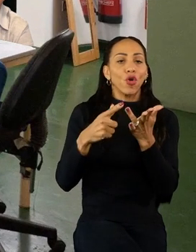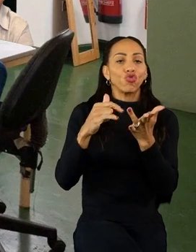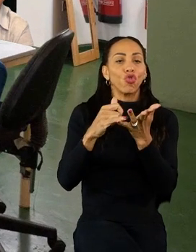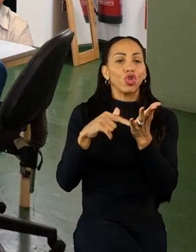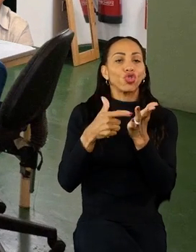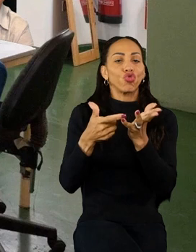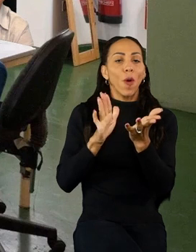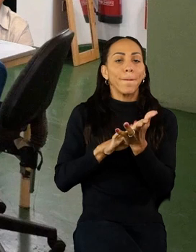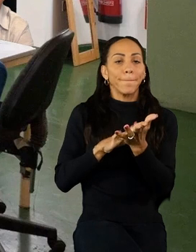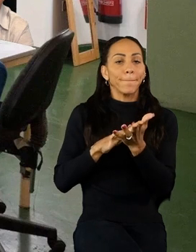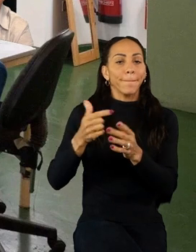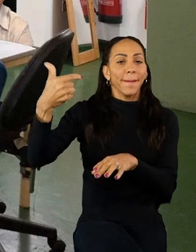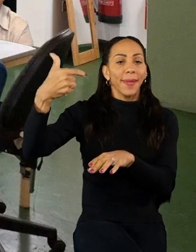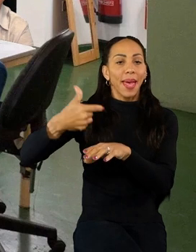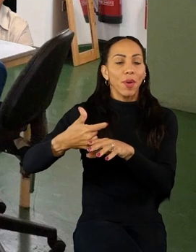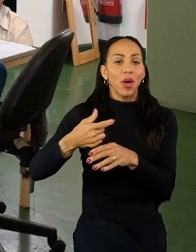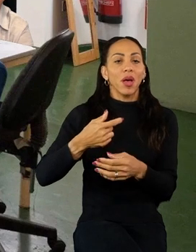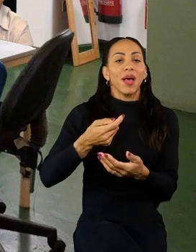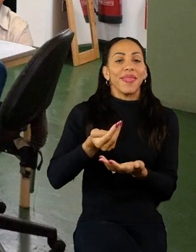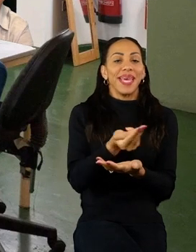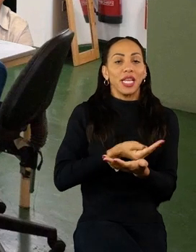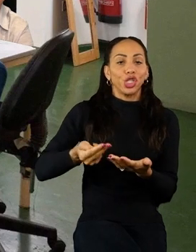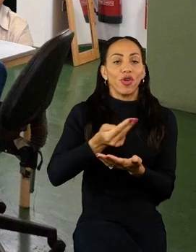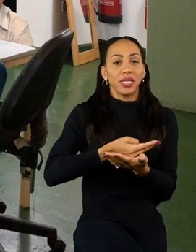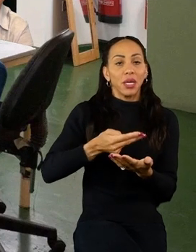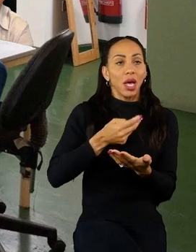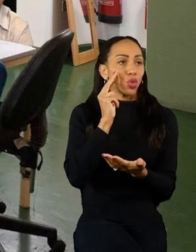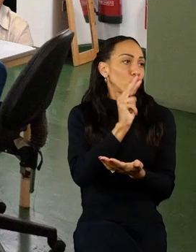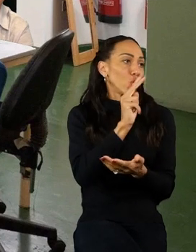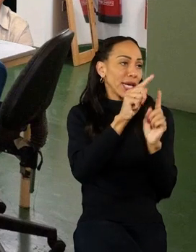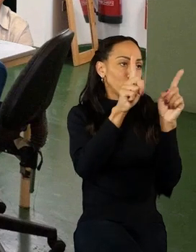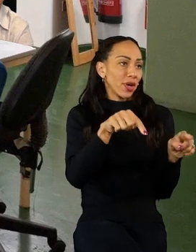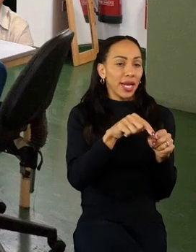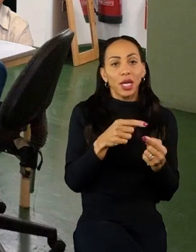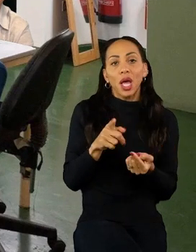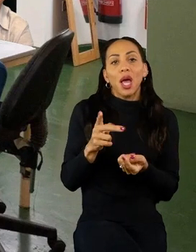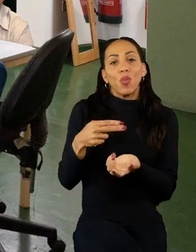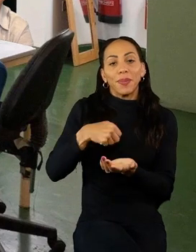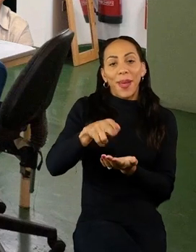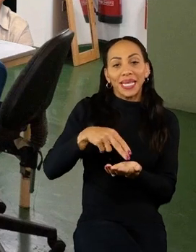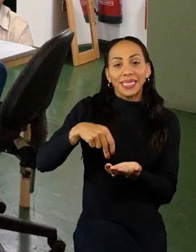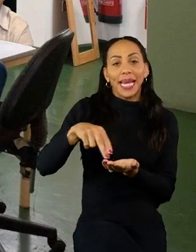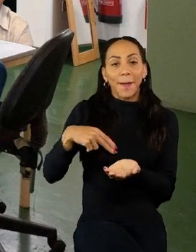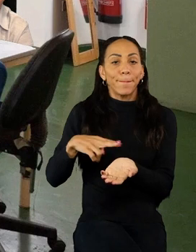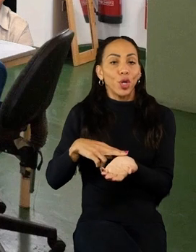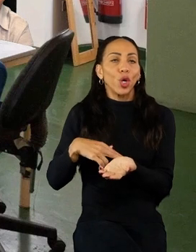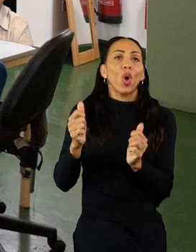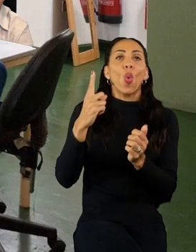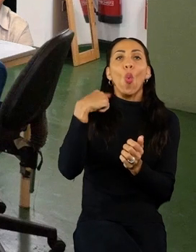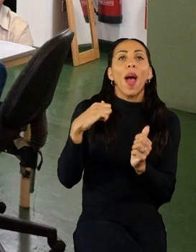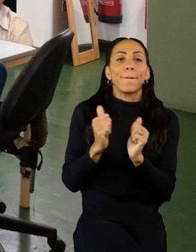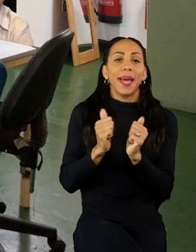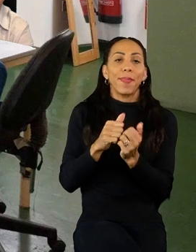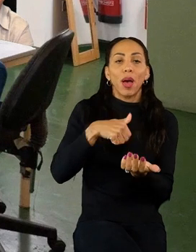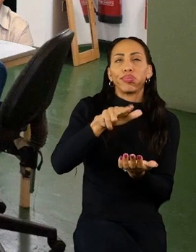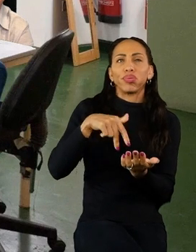a live rostrum camera painting. So the illustrator is painting out blue, looking at a screen and painting blue on a white piece of paper,